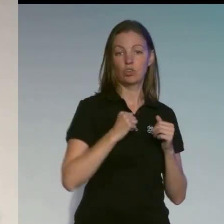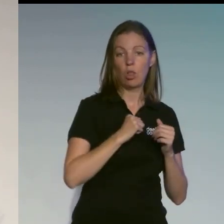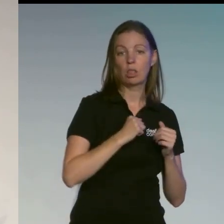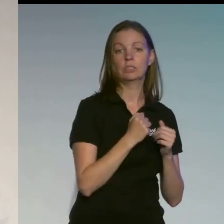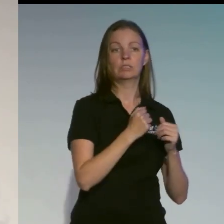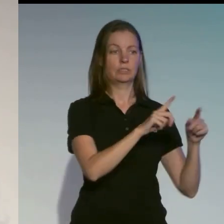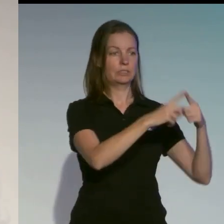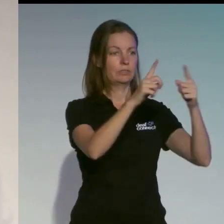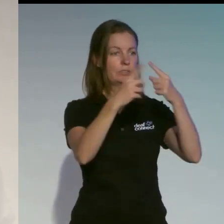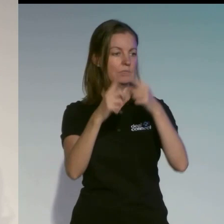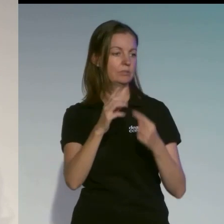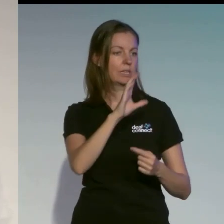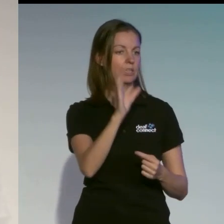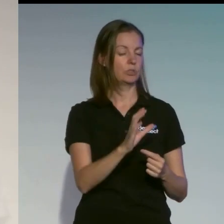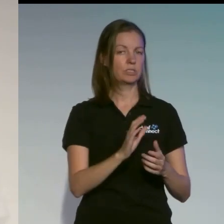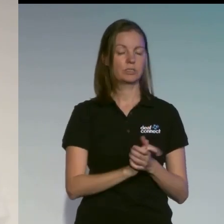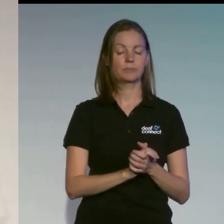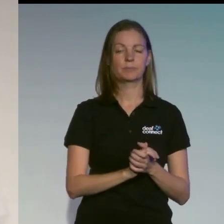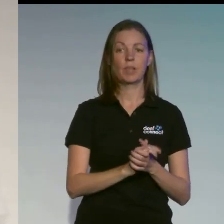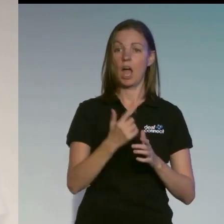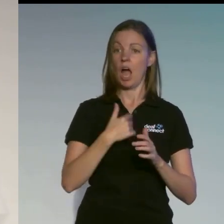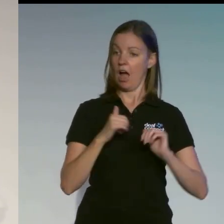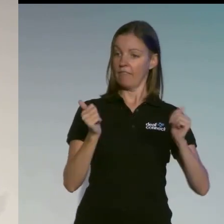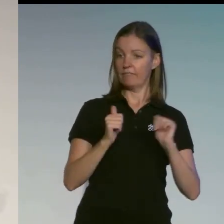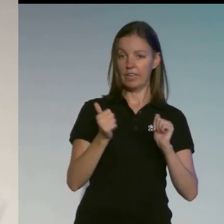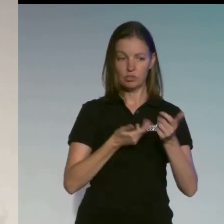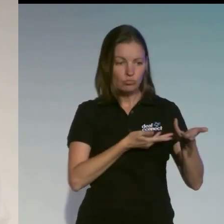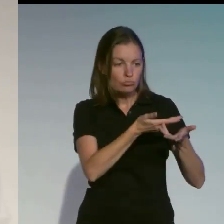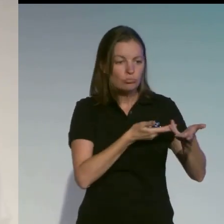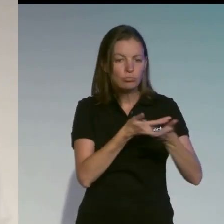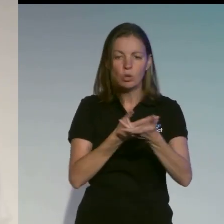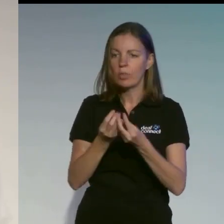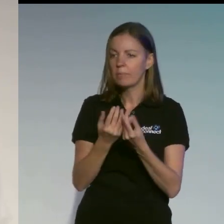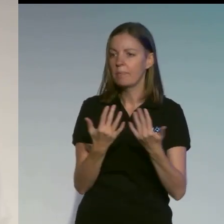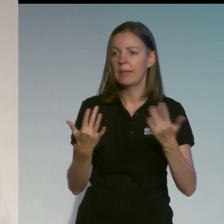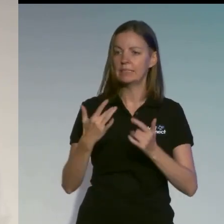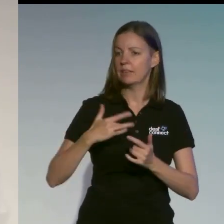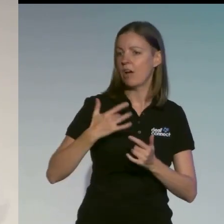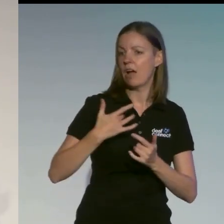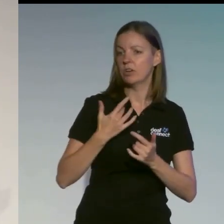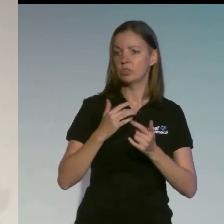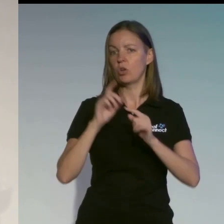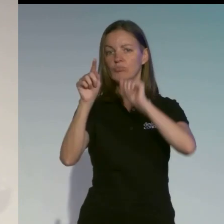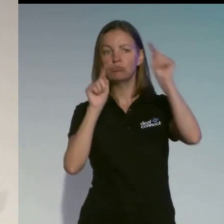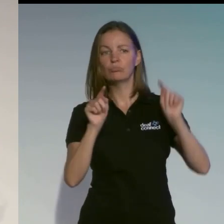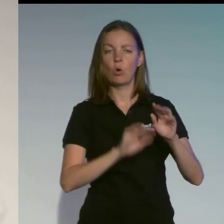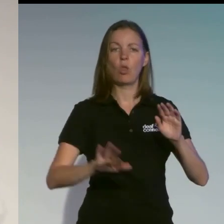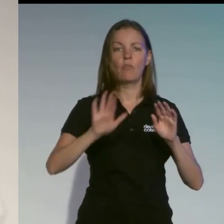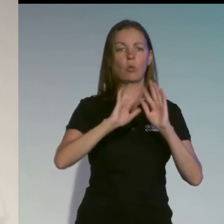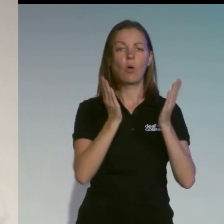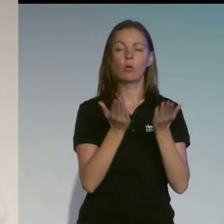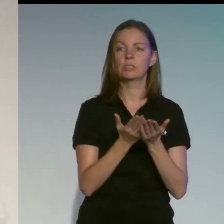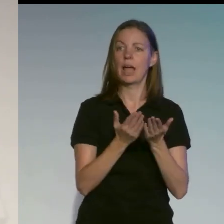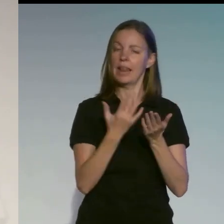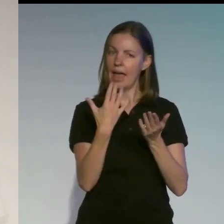global, north and white. However, I've had the privilege to consult with many survivors, researchers, and advocates globally, and some global trends and framing